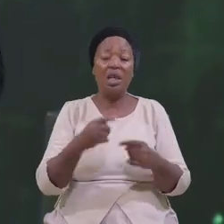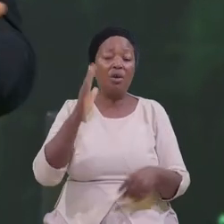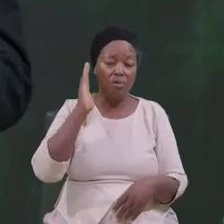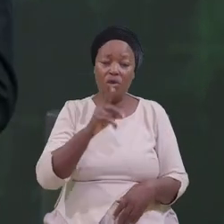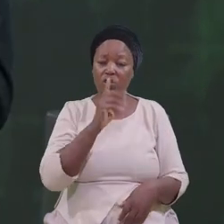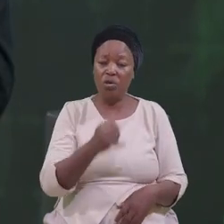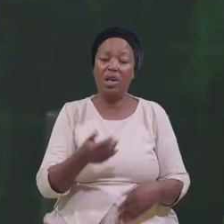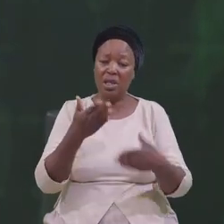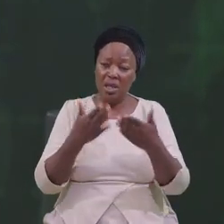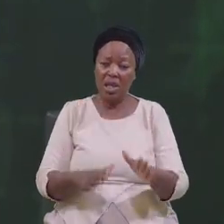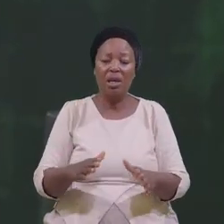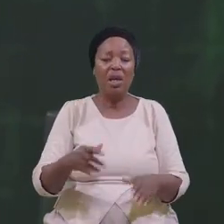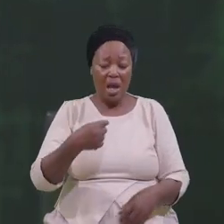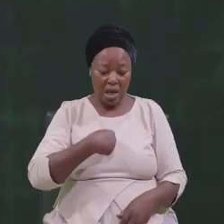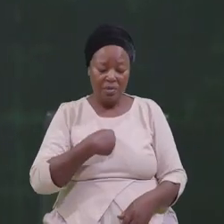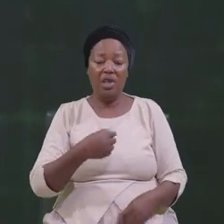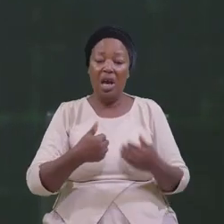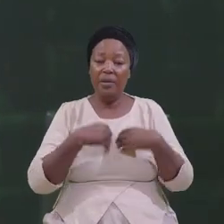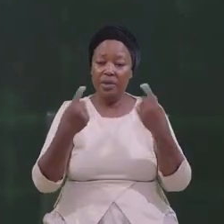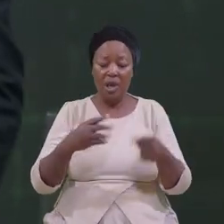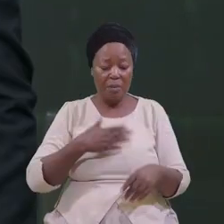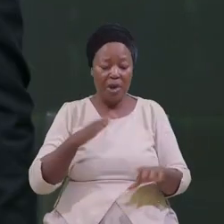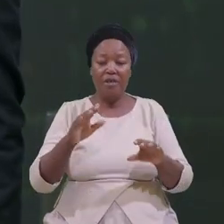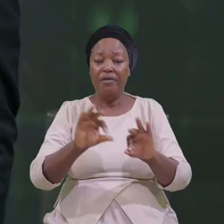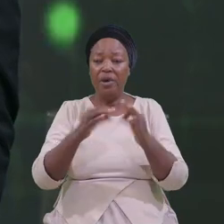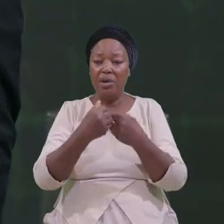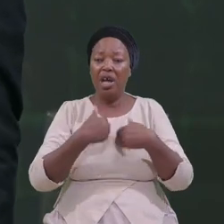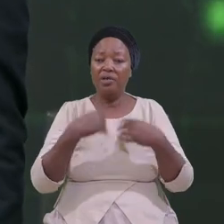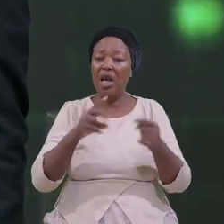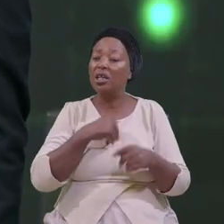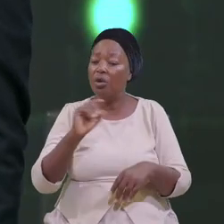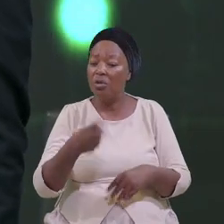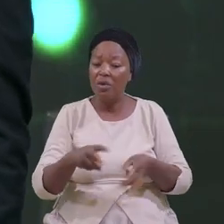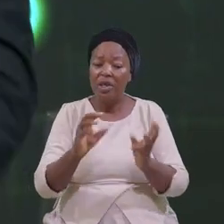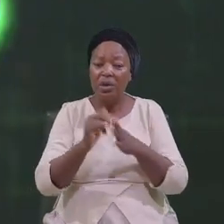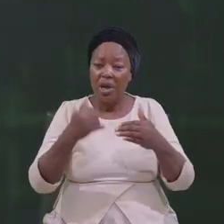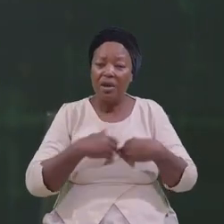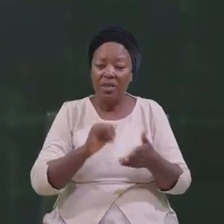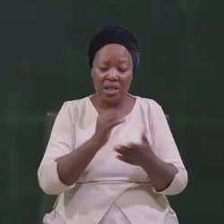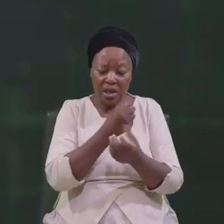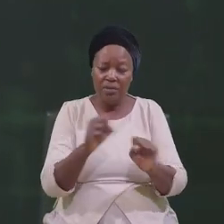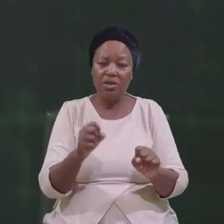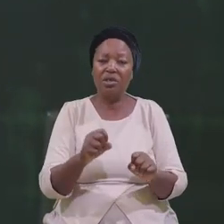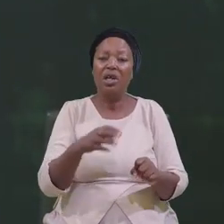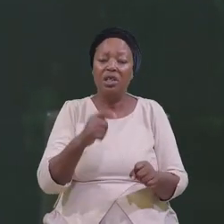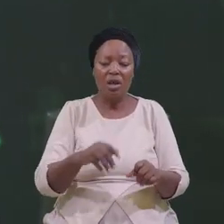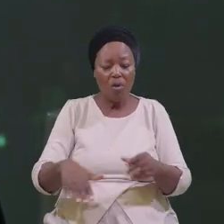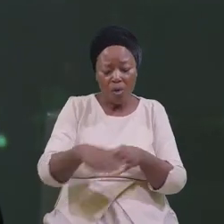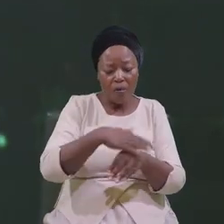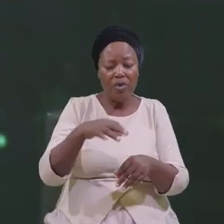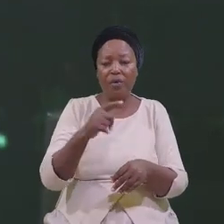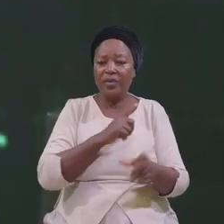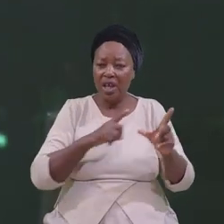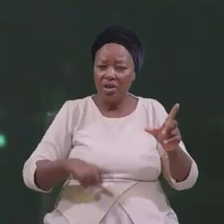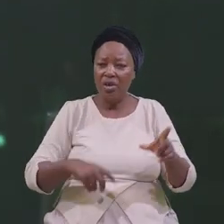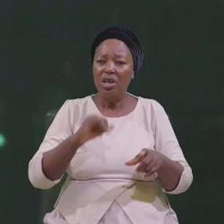have sinned, our families have sinned, and the only way we could have the redemption, the salvation, the covering of the Lord